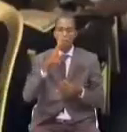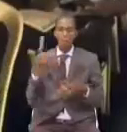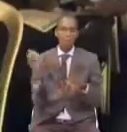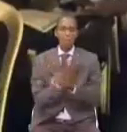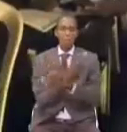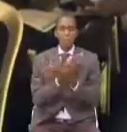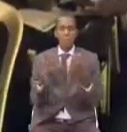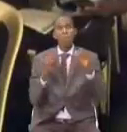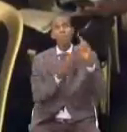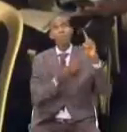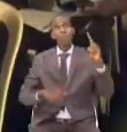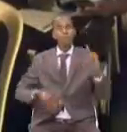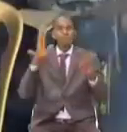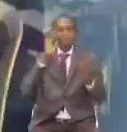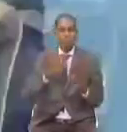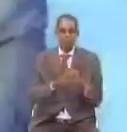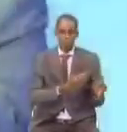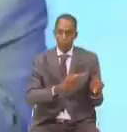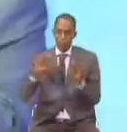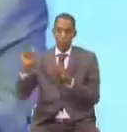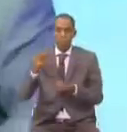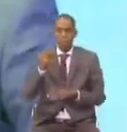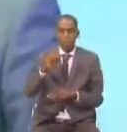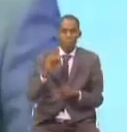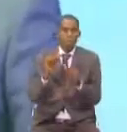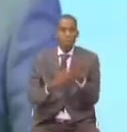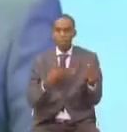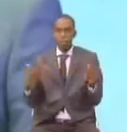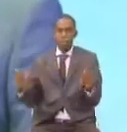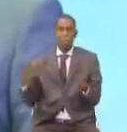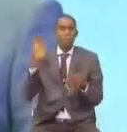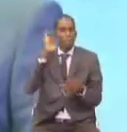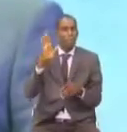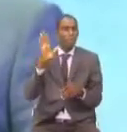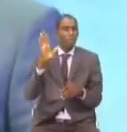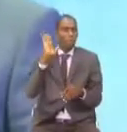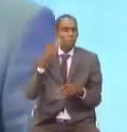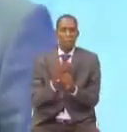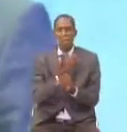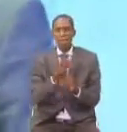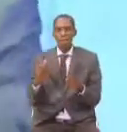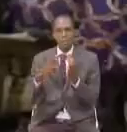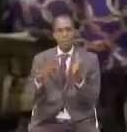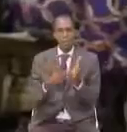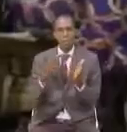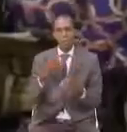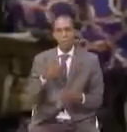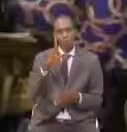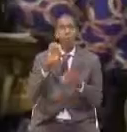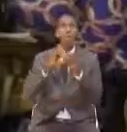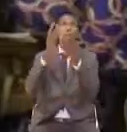The Lord will transport you. Everything concerning you, he will make a record of you in heaven.